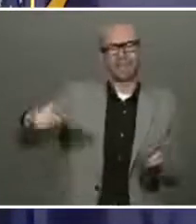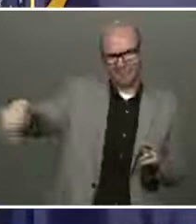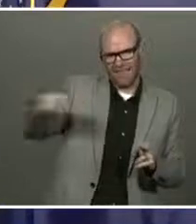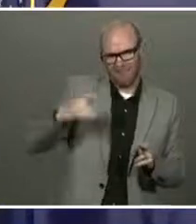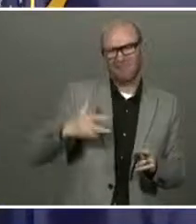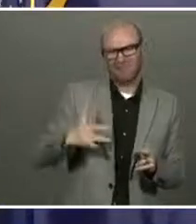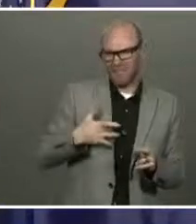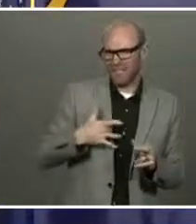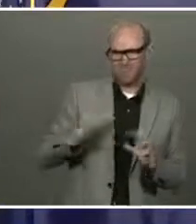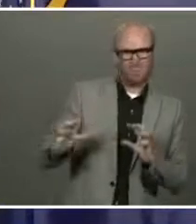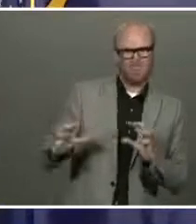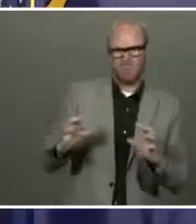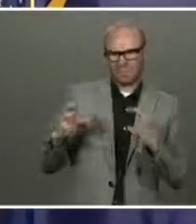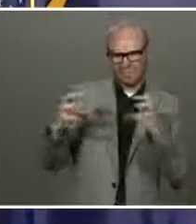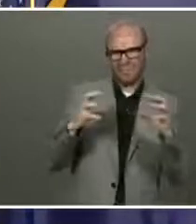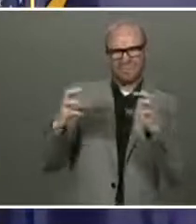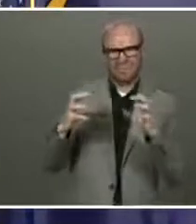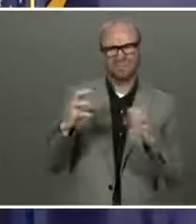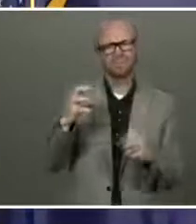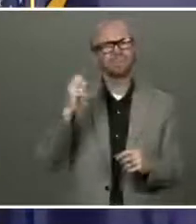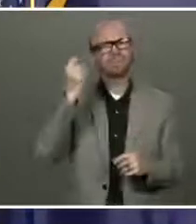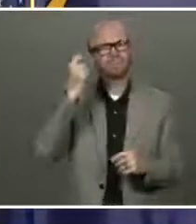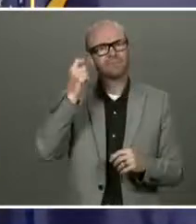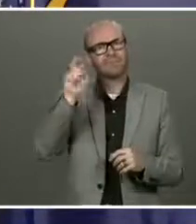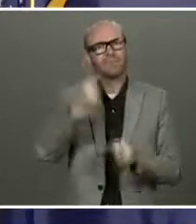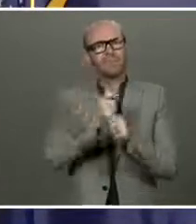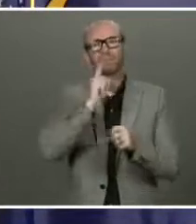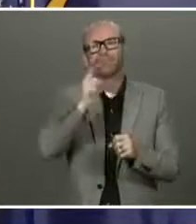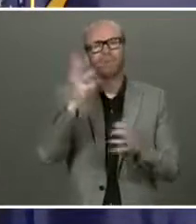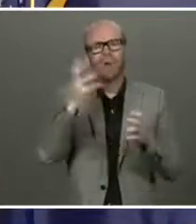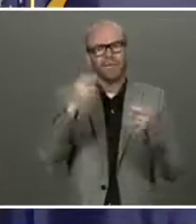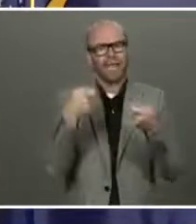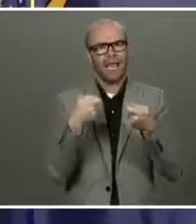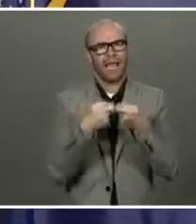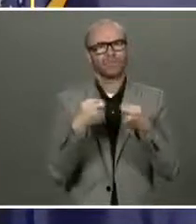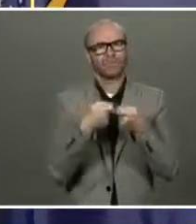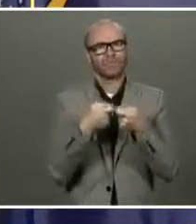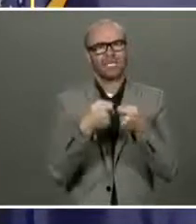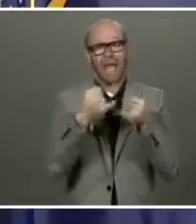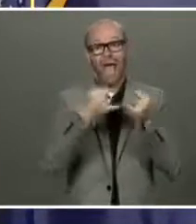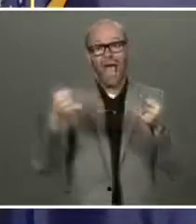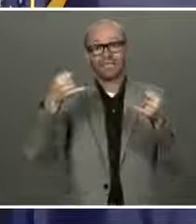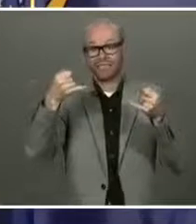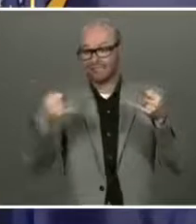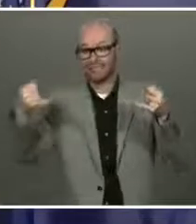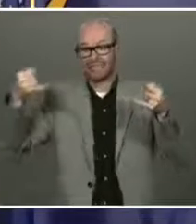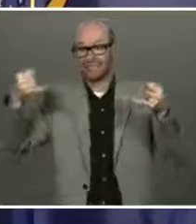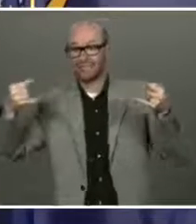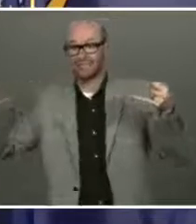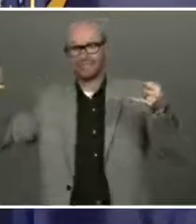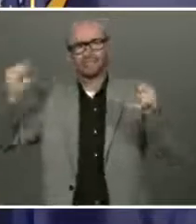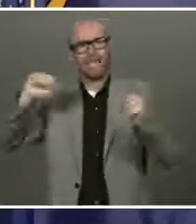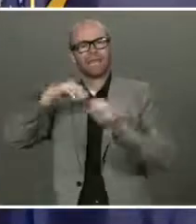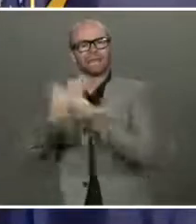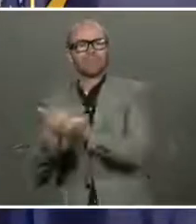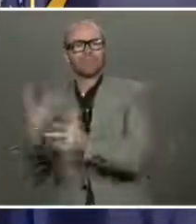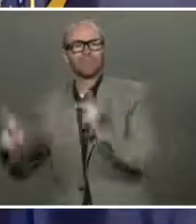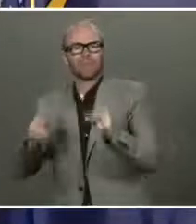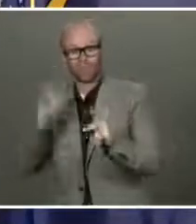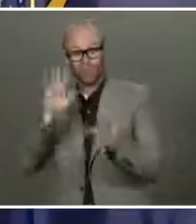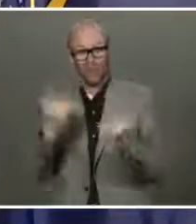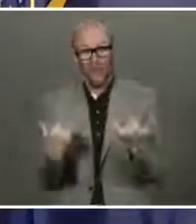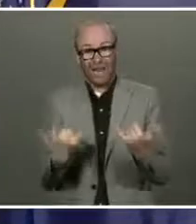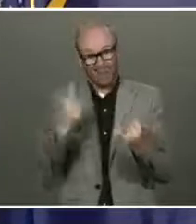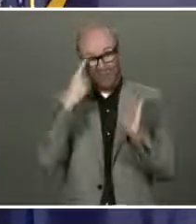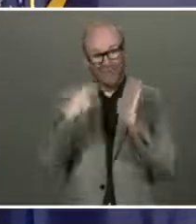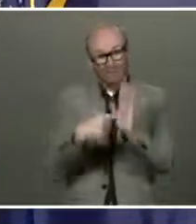need to go, so the transmit electricity. As we're trying to electrify so much of what we do, especially vehicles